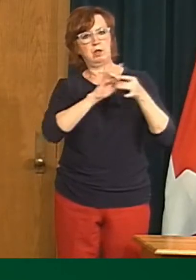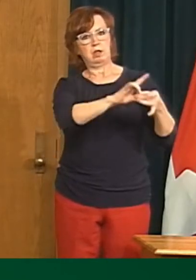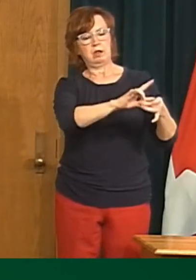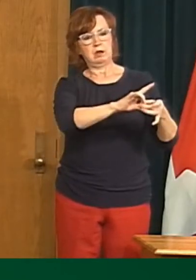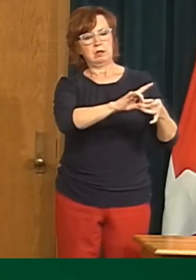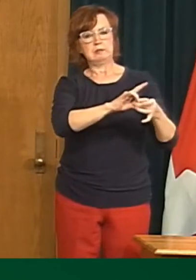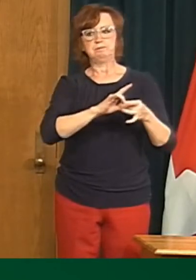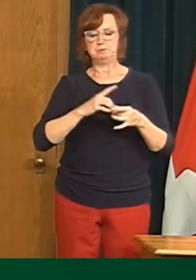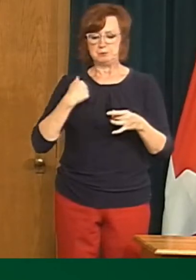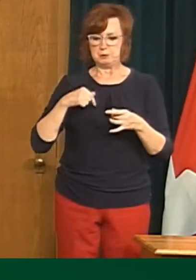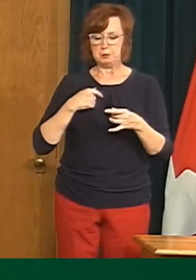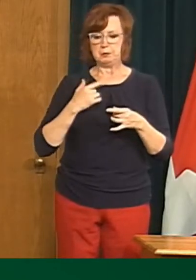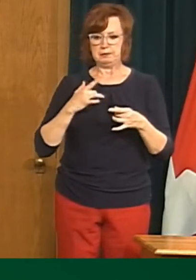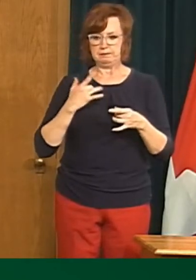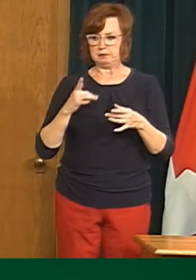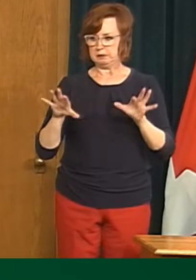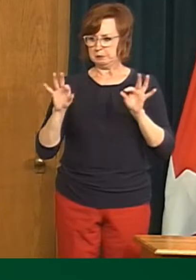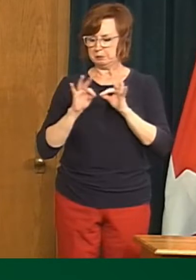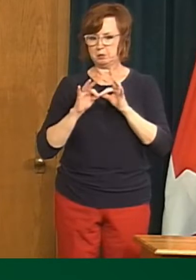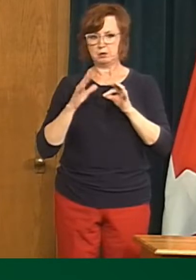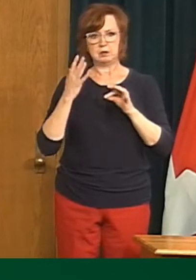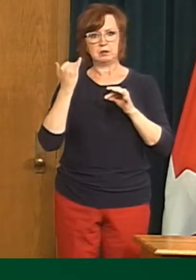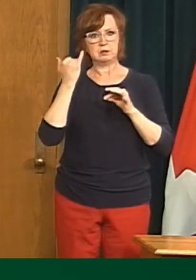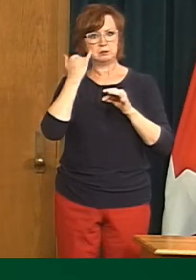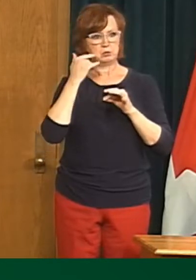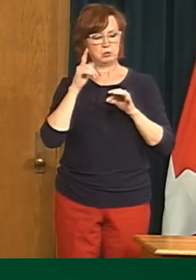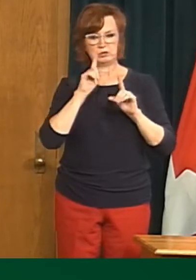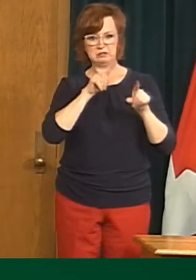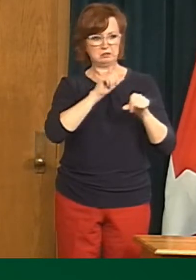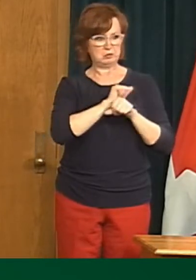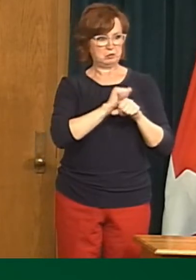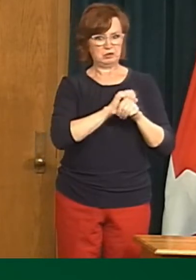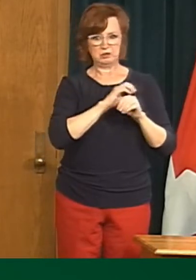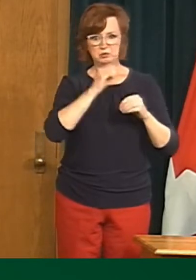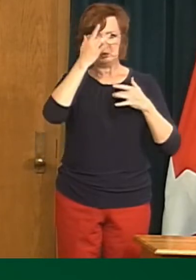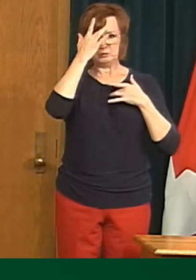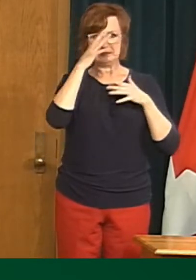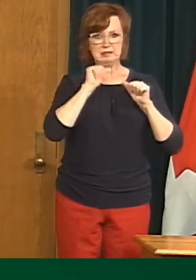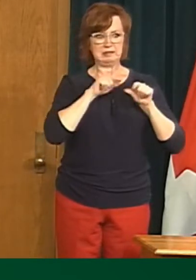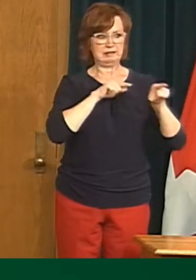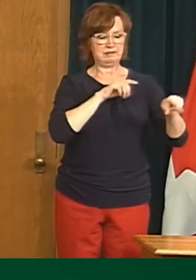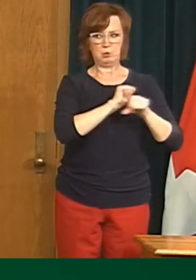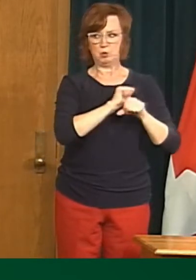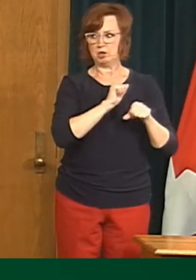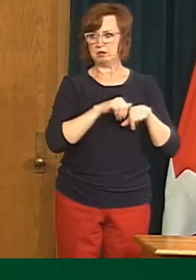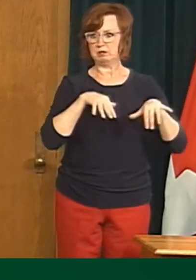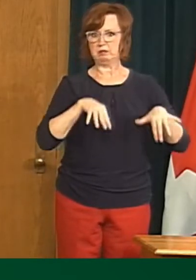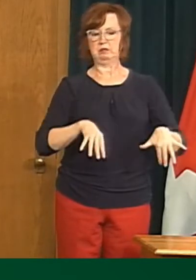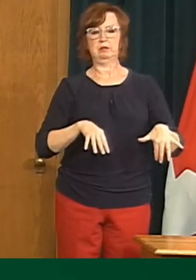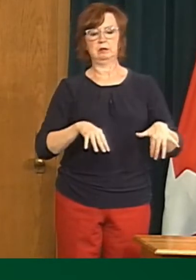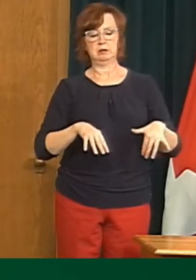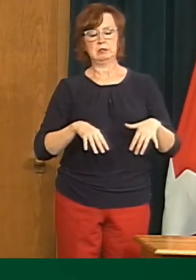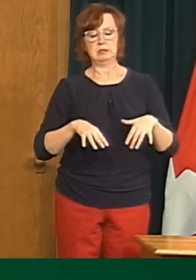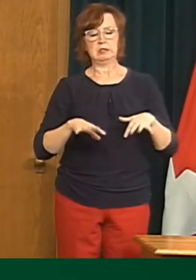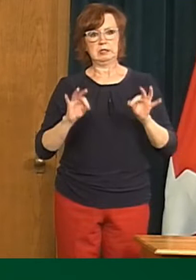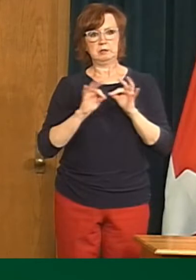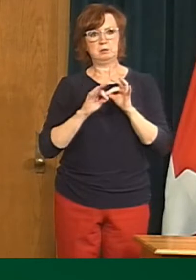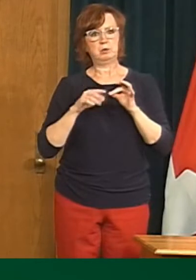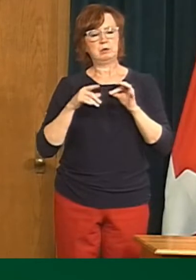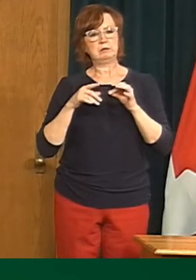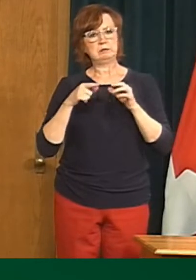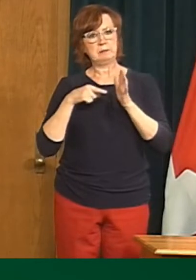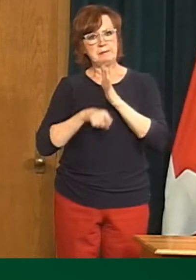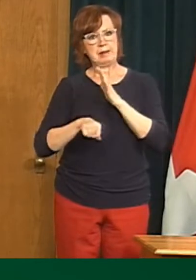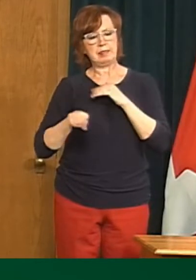as well as the First Minister's calls, the weekly First Minister's calls that we've had, and I expect it'll be a topic of discussion this